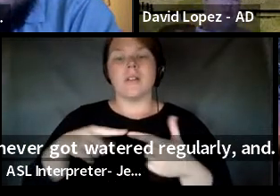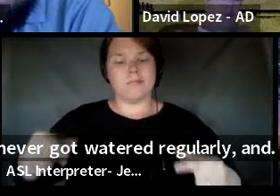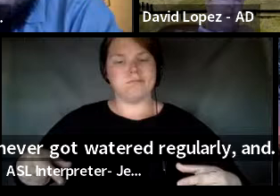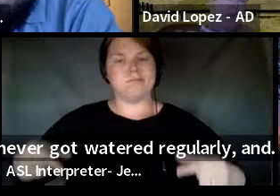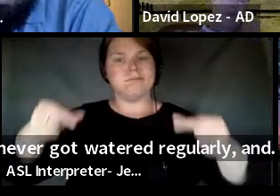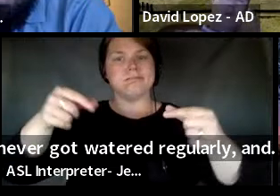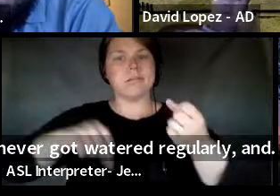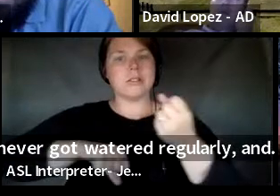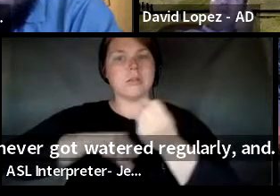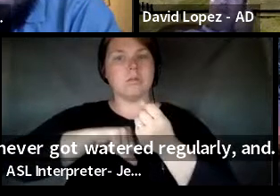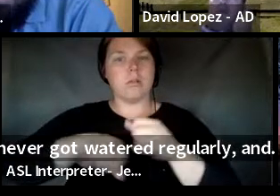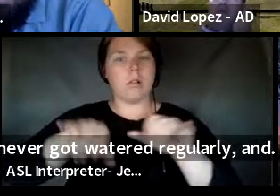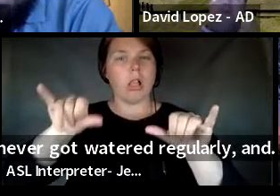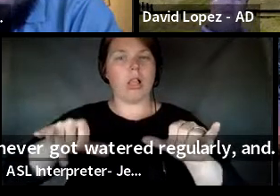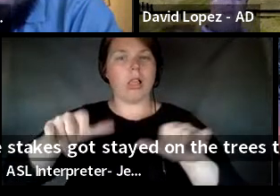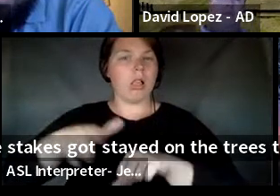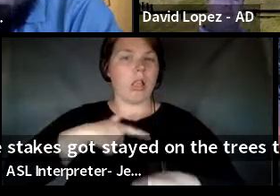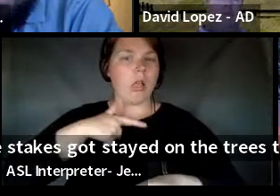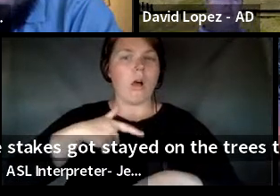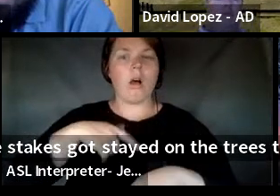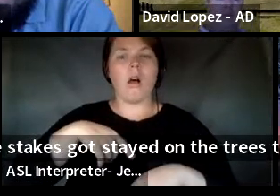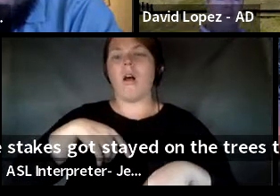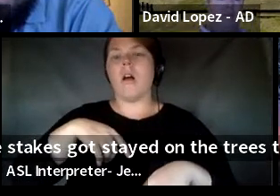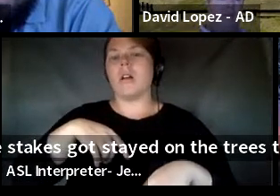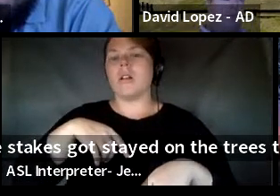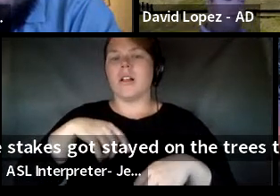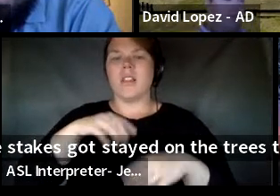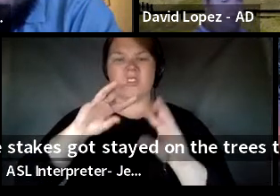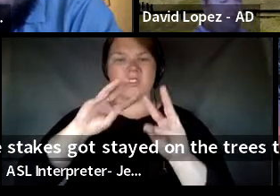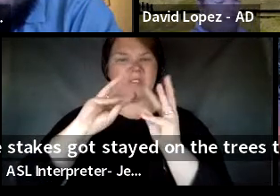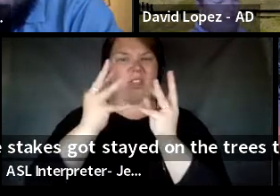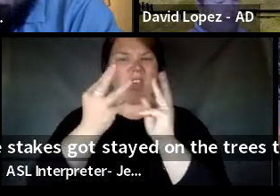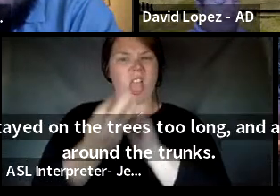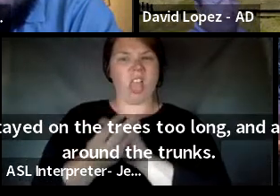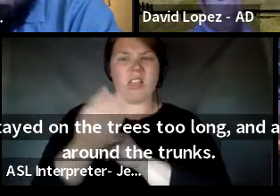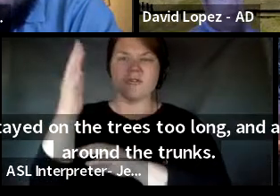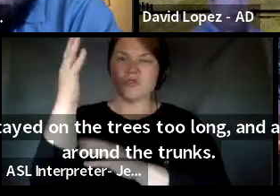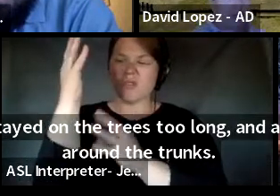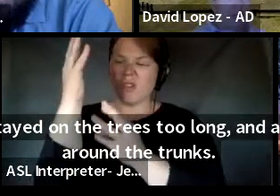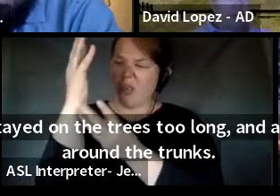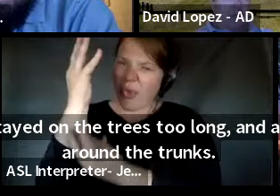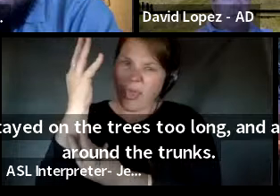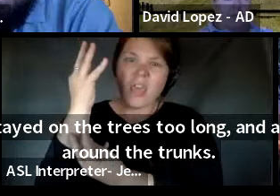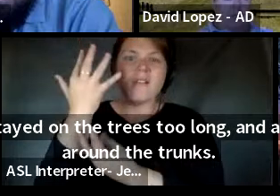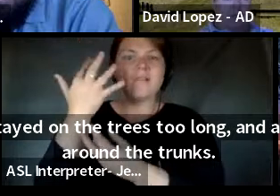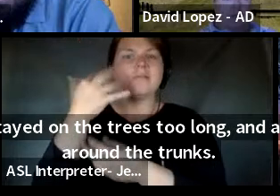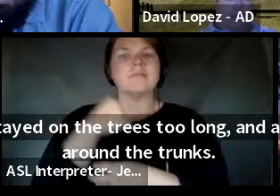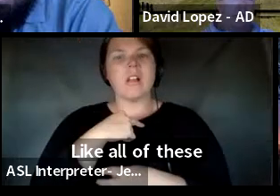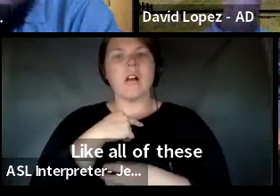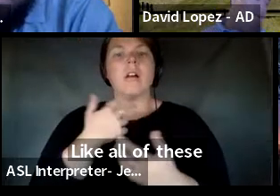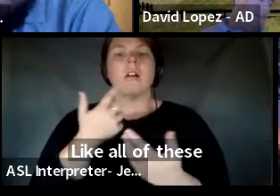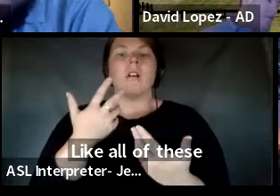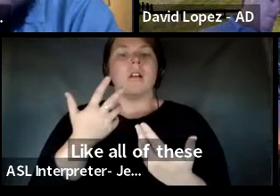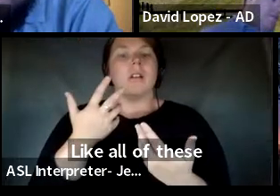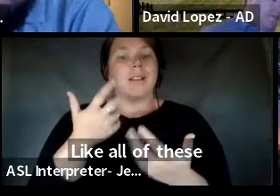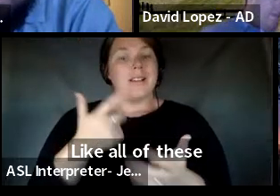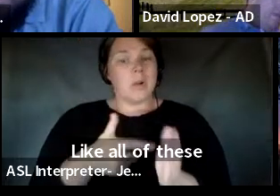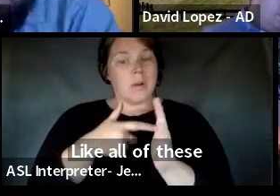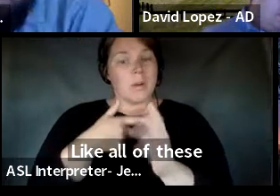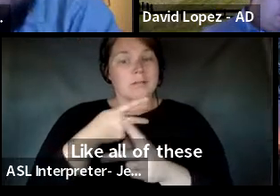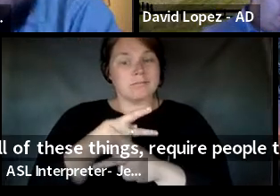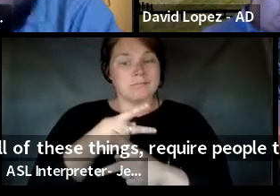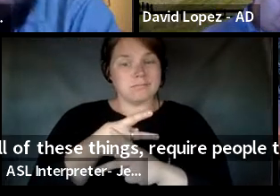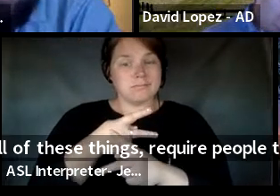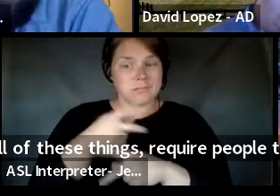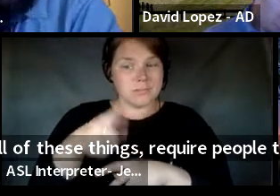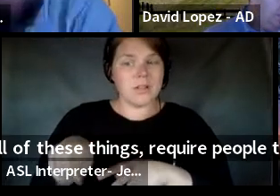the trees too long and are girdled around the trunks. Like, all of these things require people to be taking care of these things.